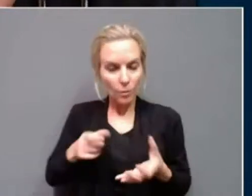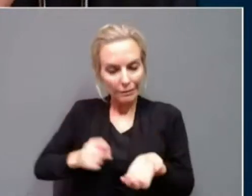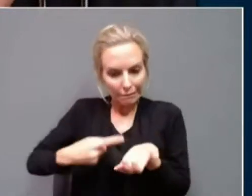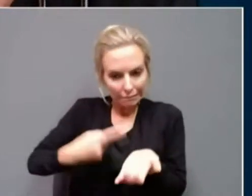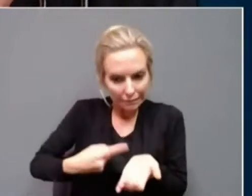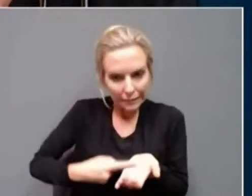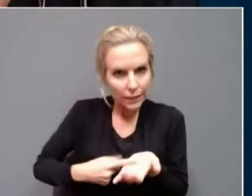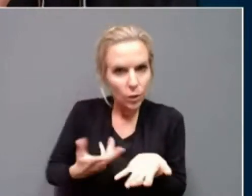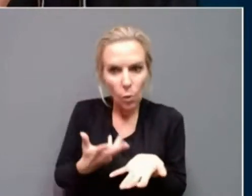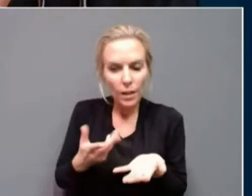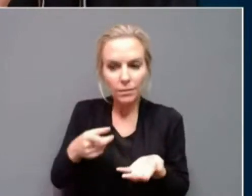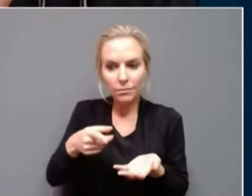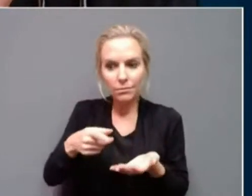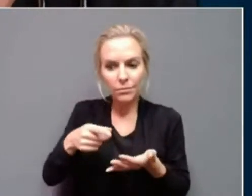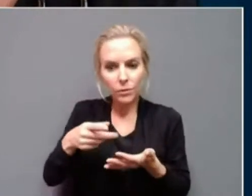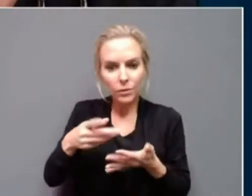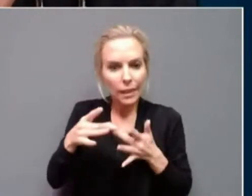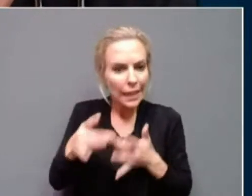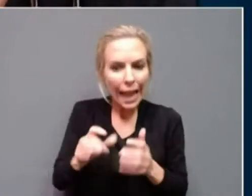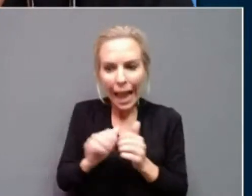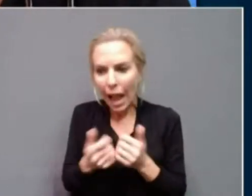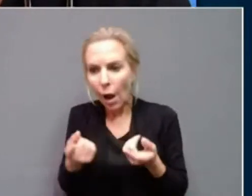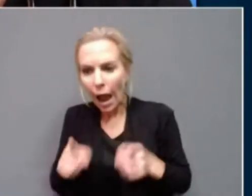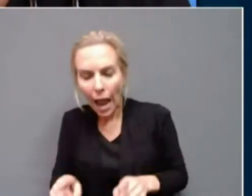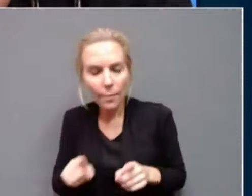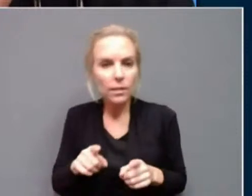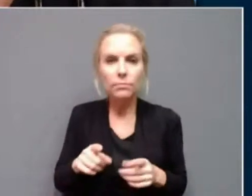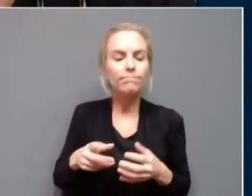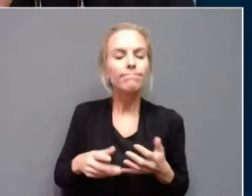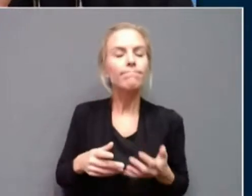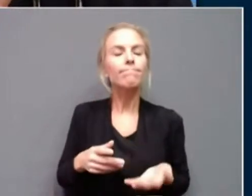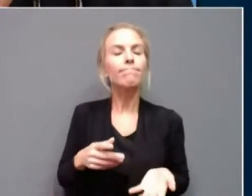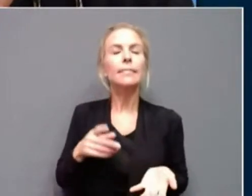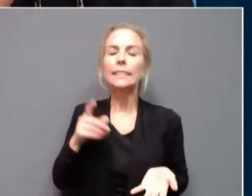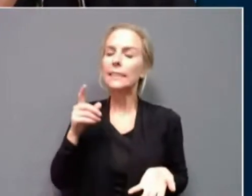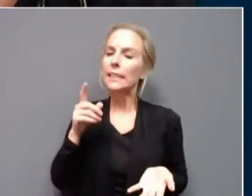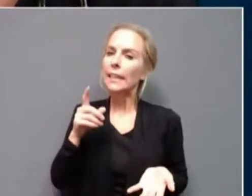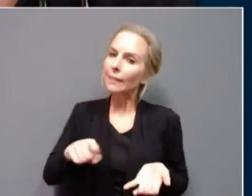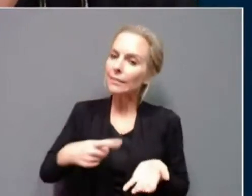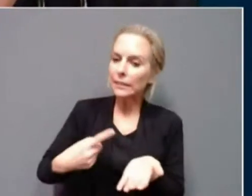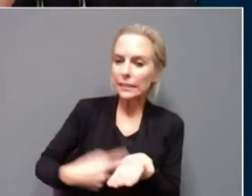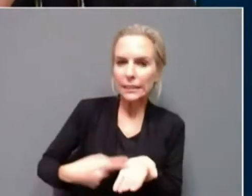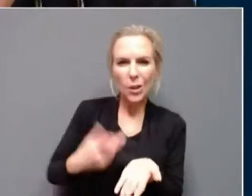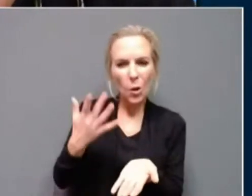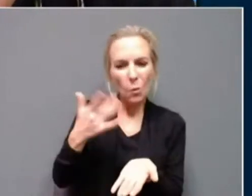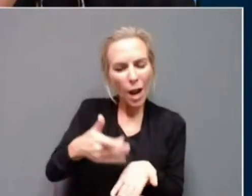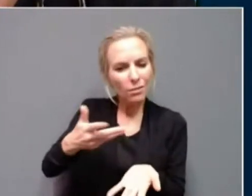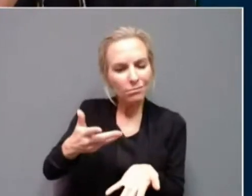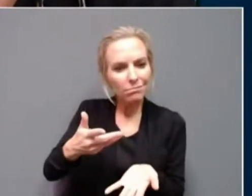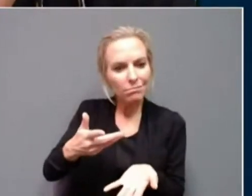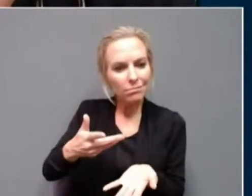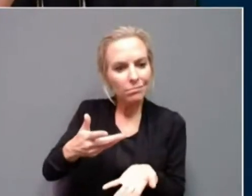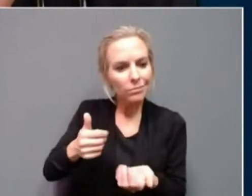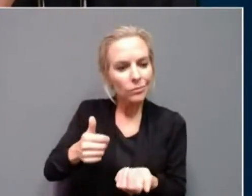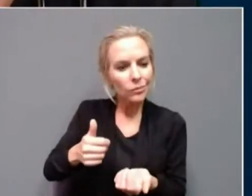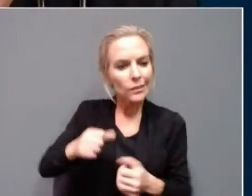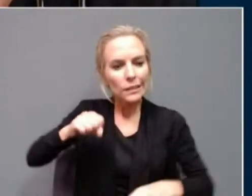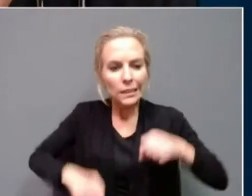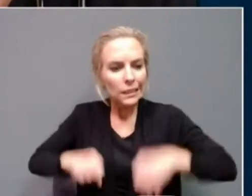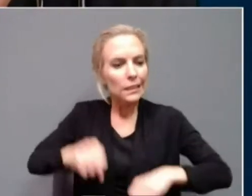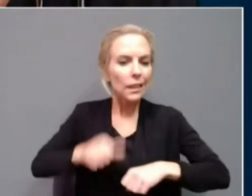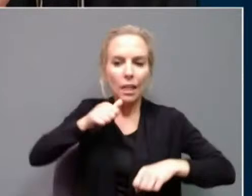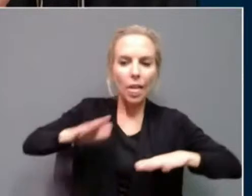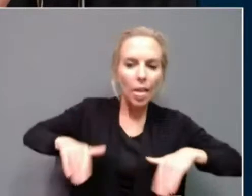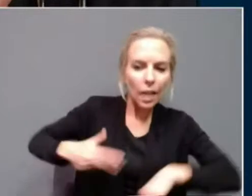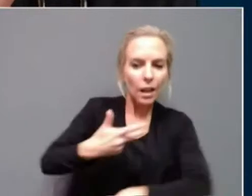this, it's difficult not to discuss the possibility of why they weren't vaccinated. And what